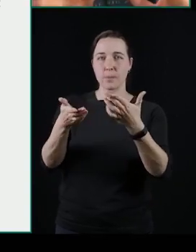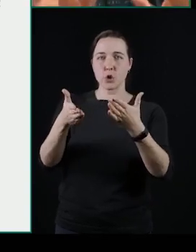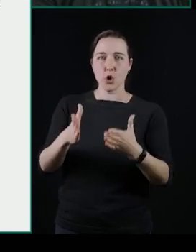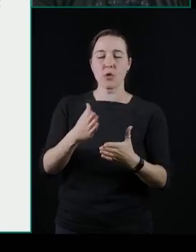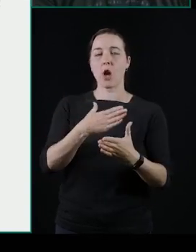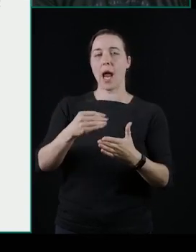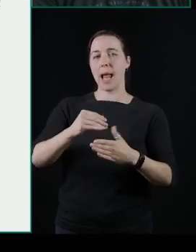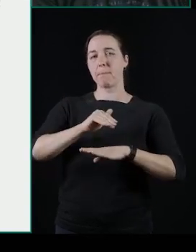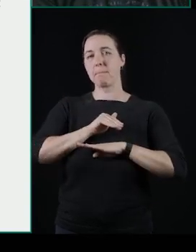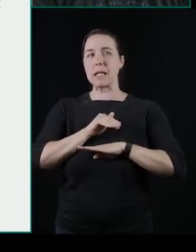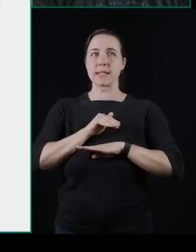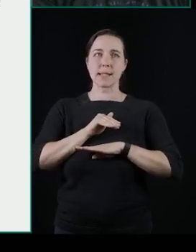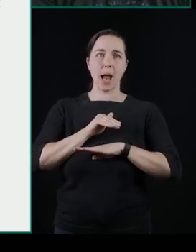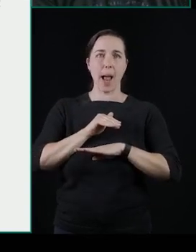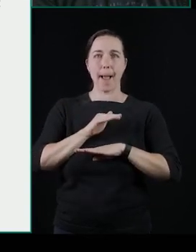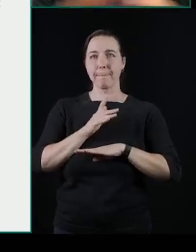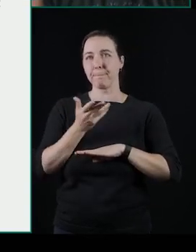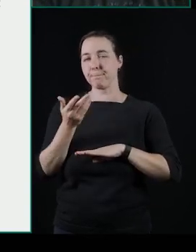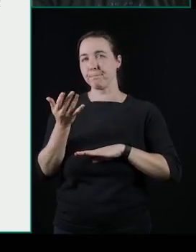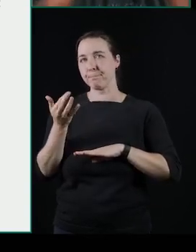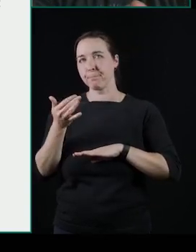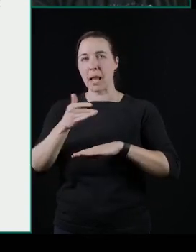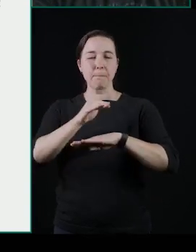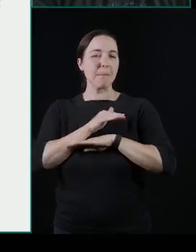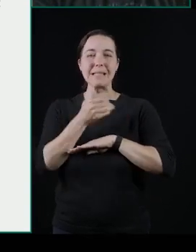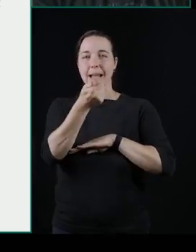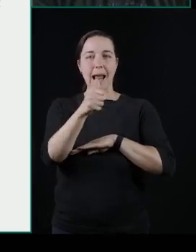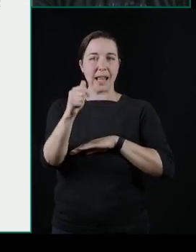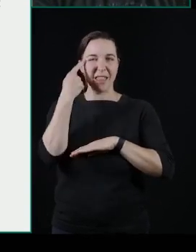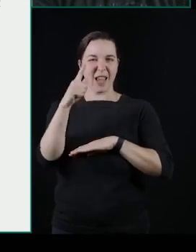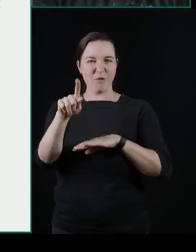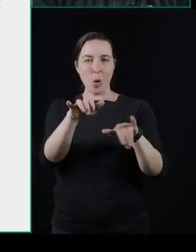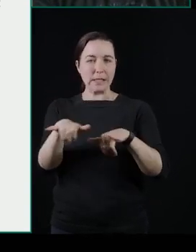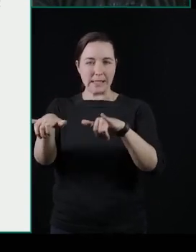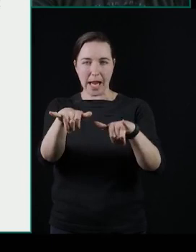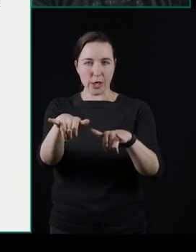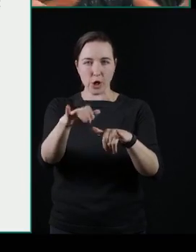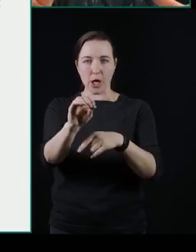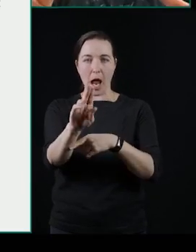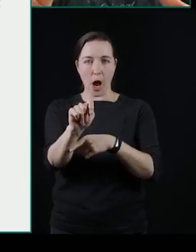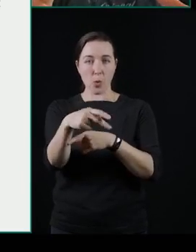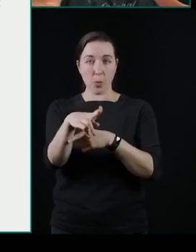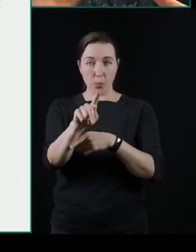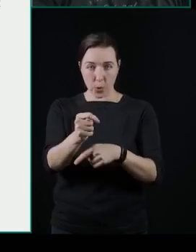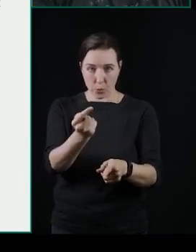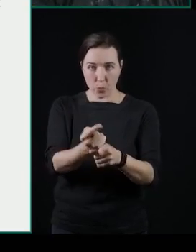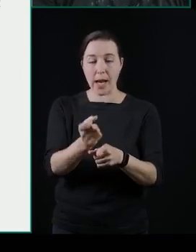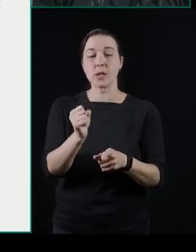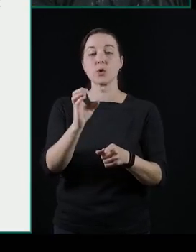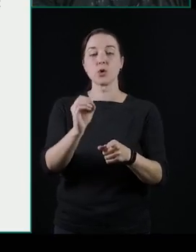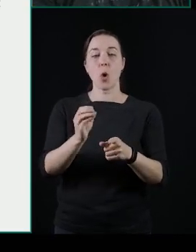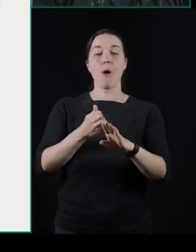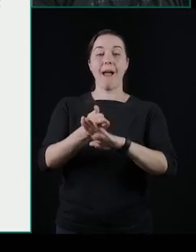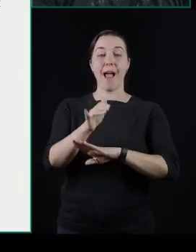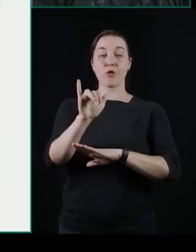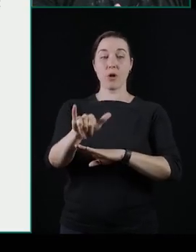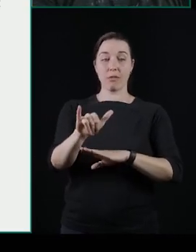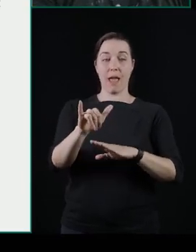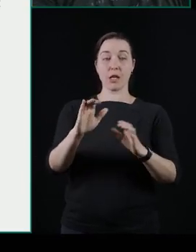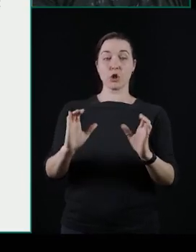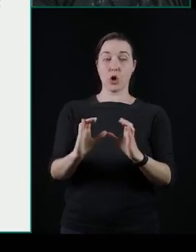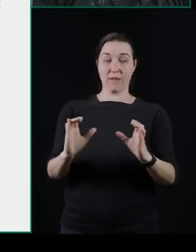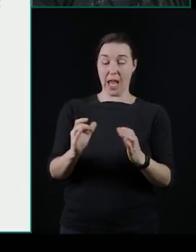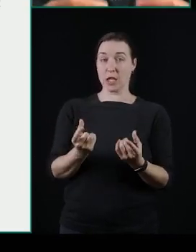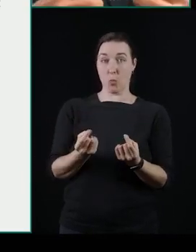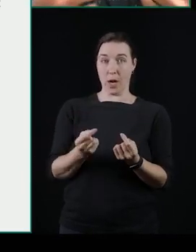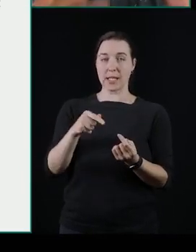server emits anything on standard output, right? So our .NET Core console application, basically what